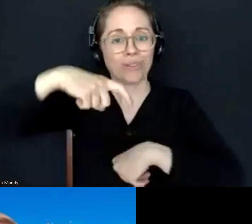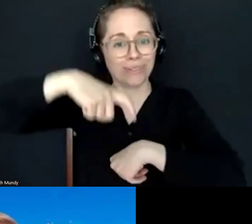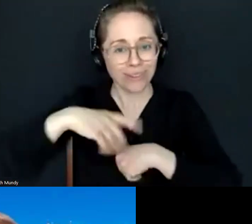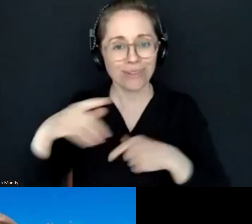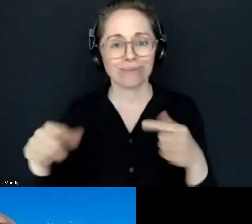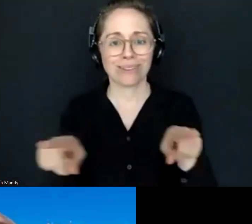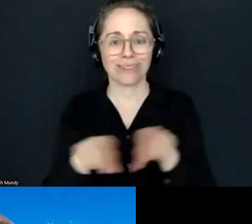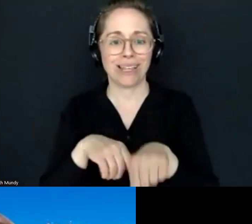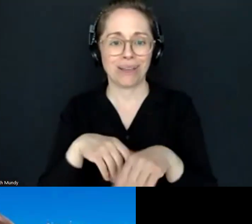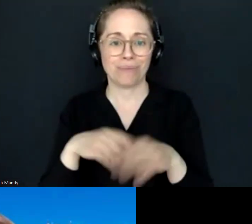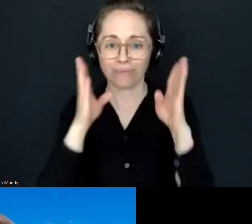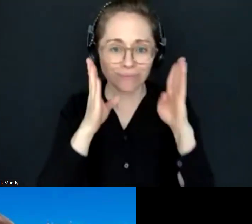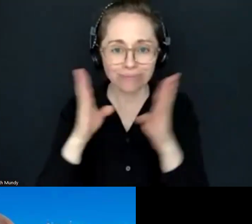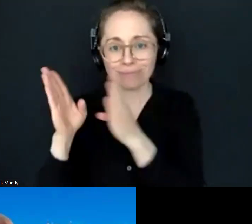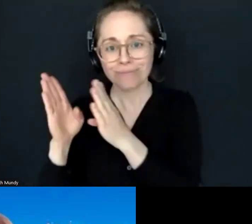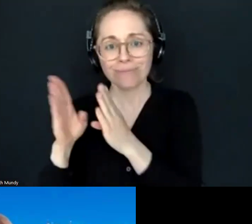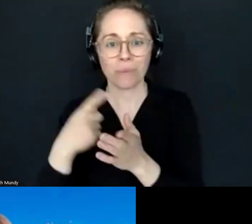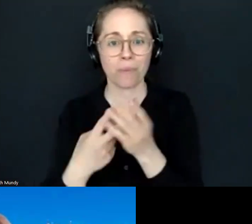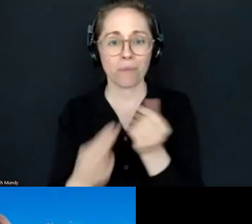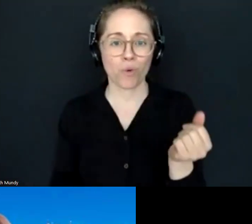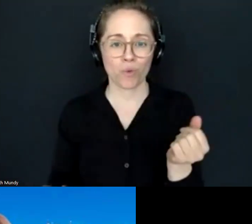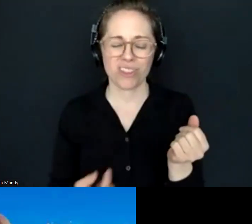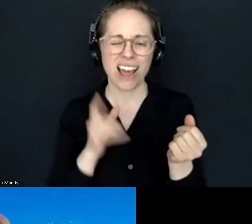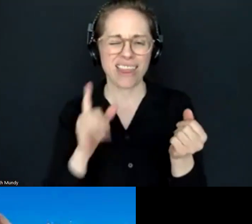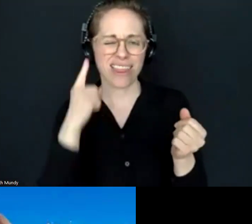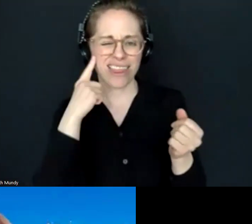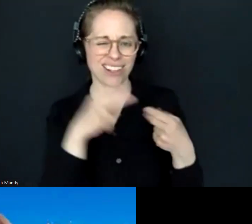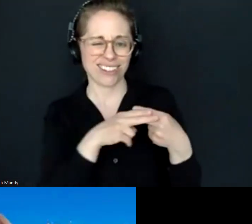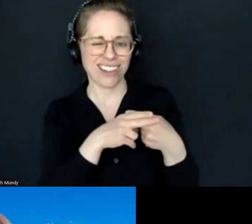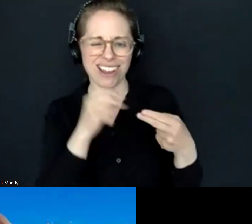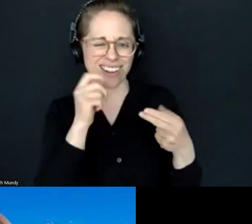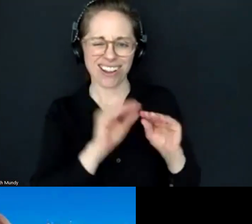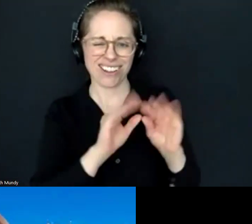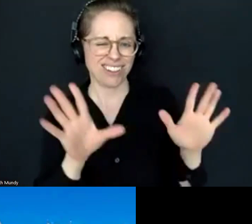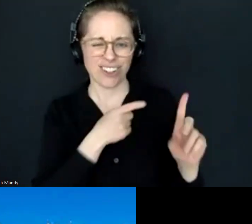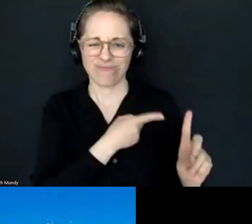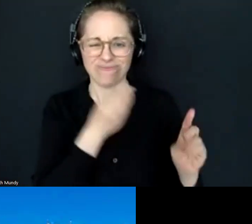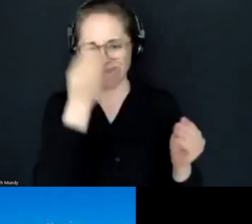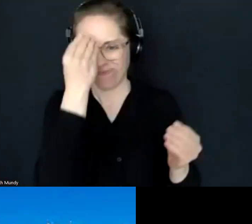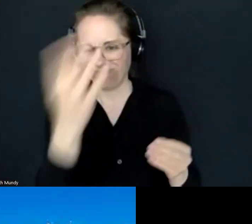on the slide. Yeah. Thank you, Susan.